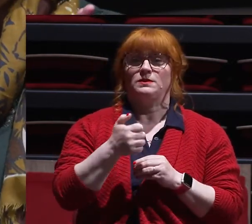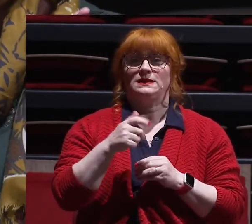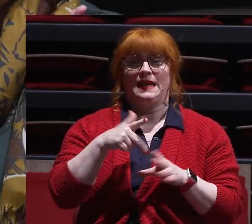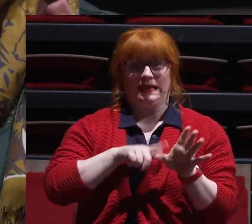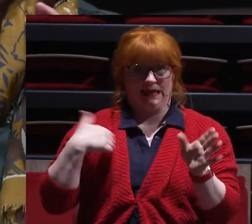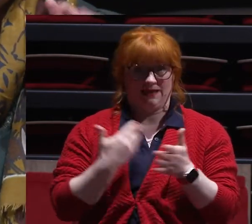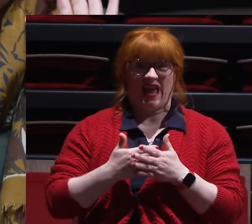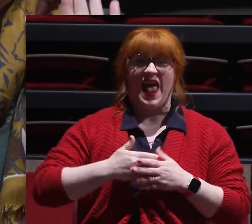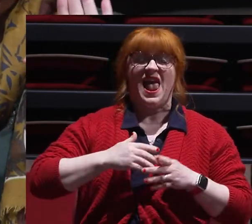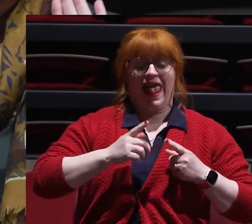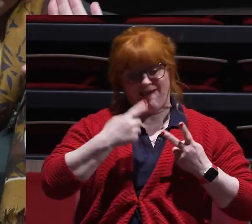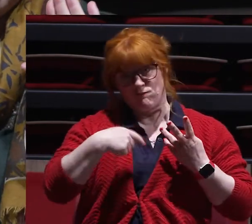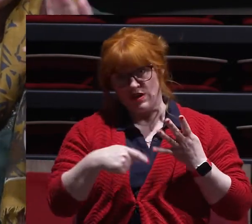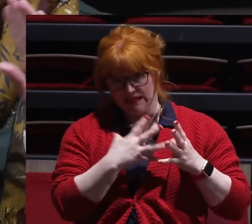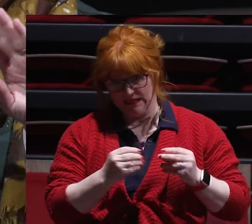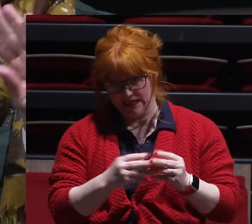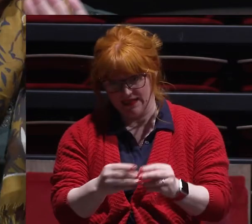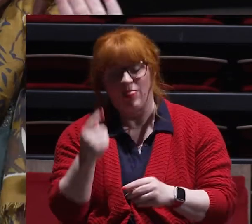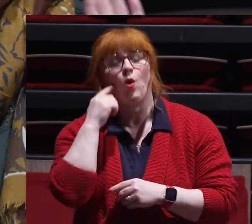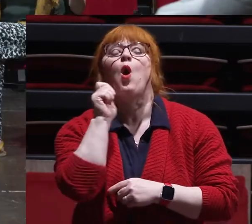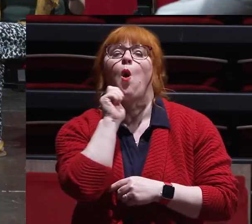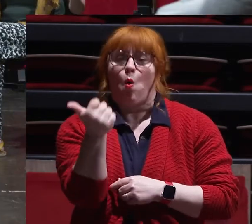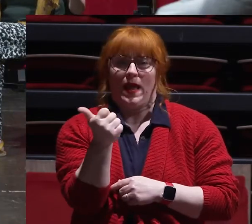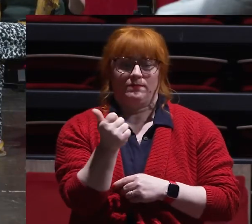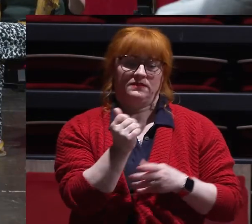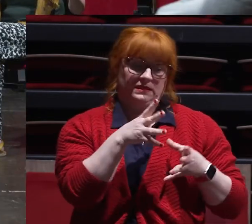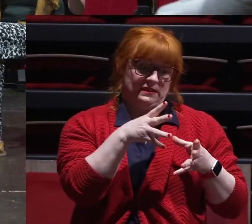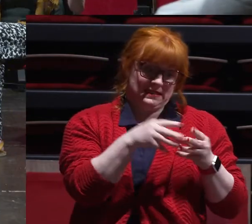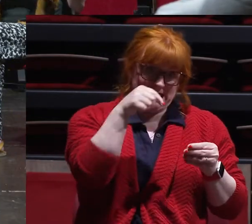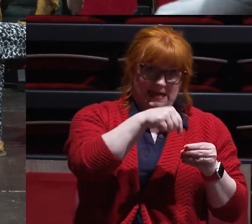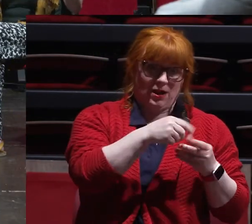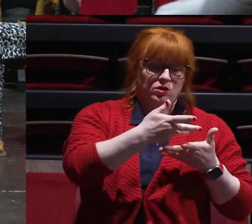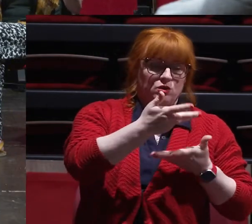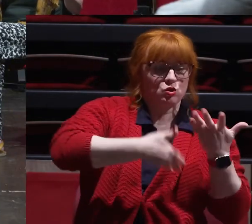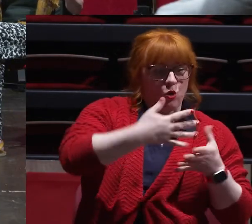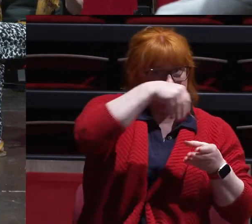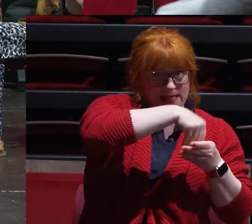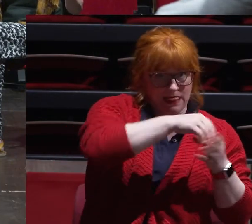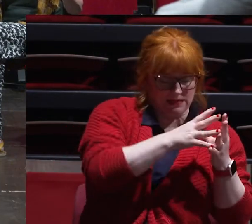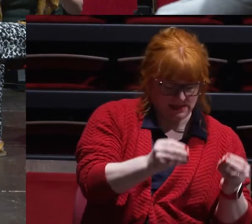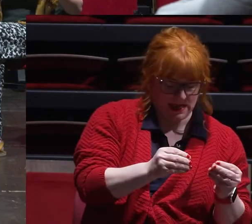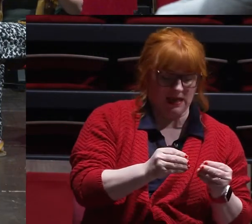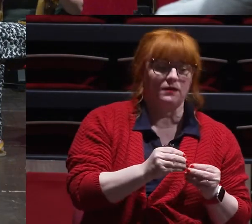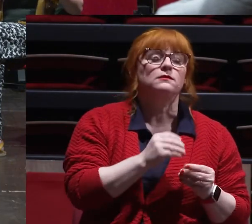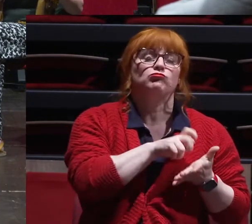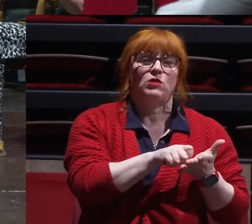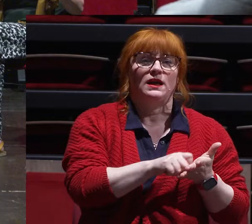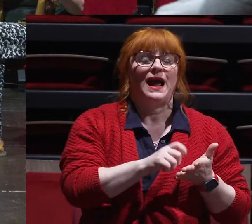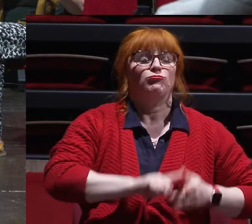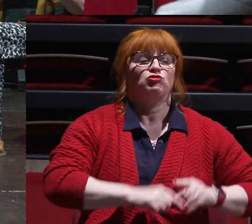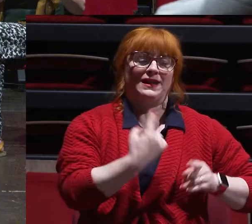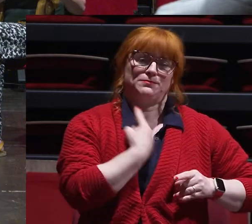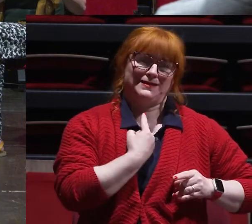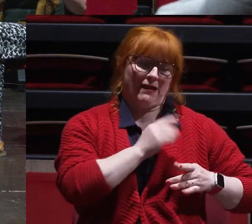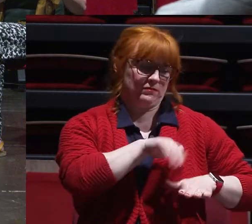thought, what I'm going to do is I'm going to write this scene, this story within the scene. And I'm